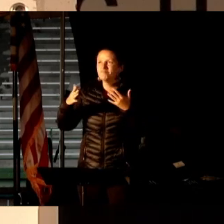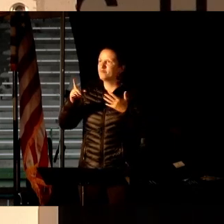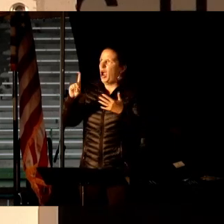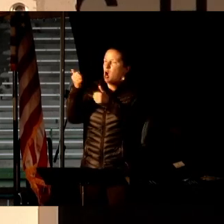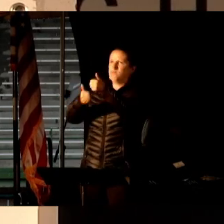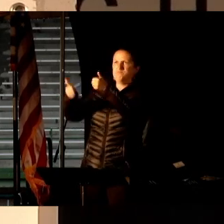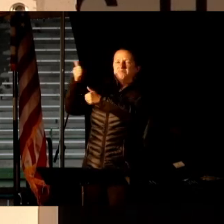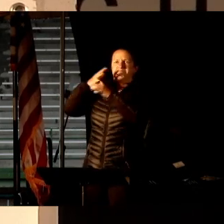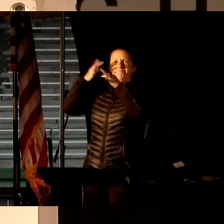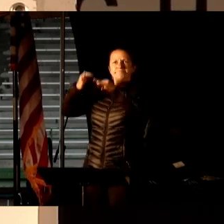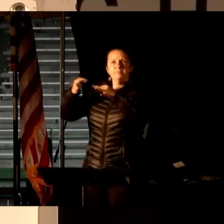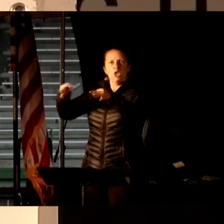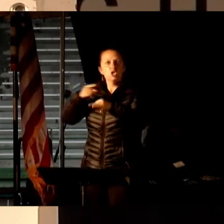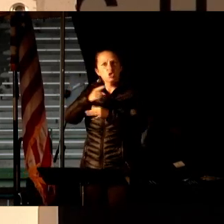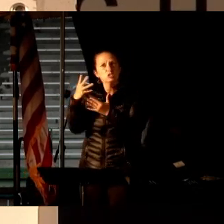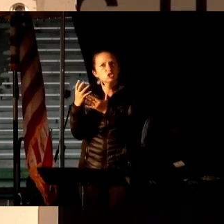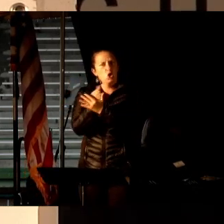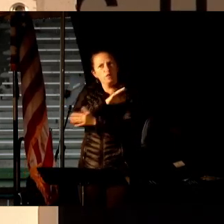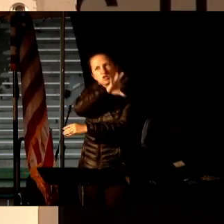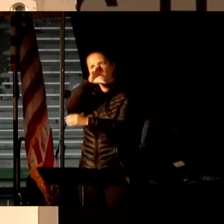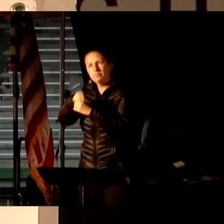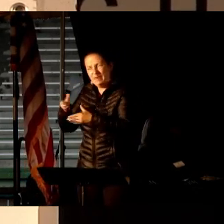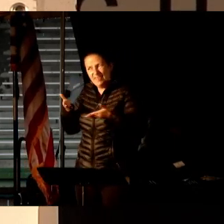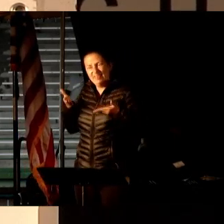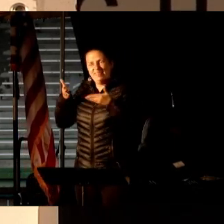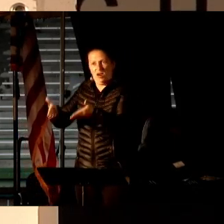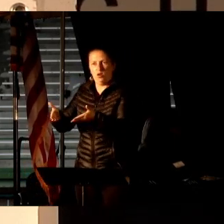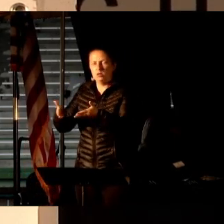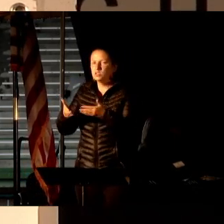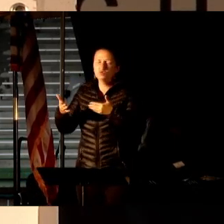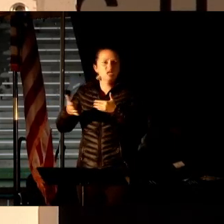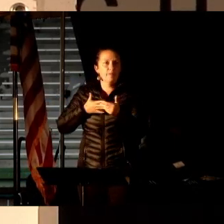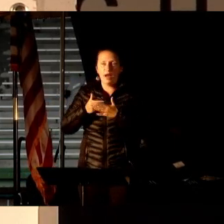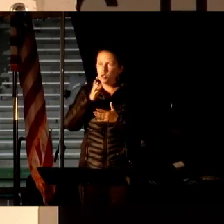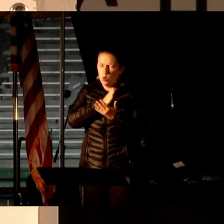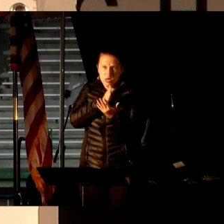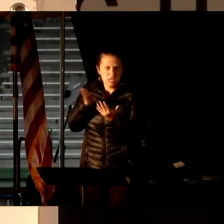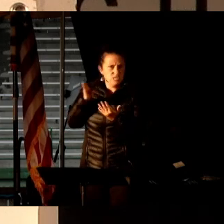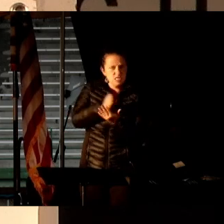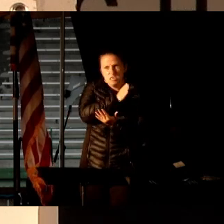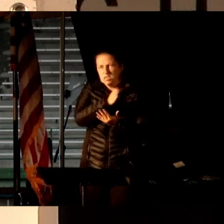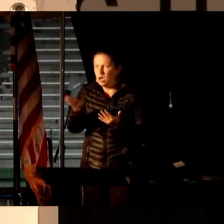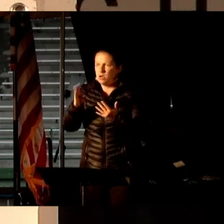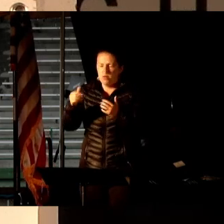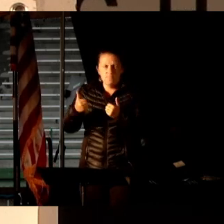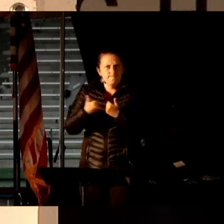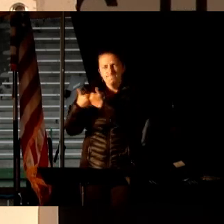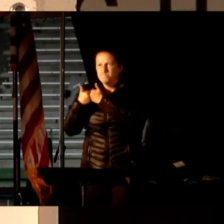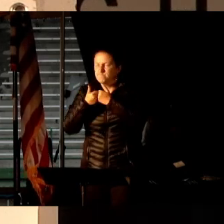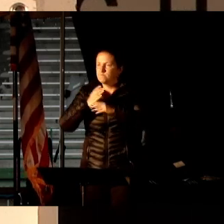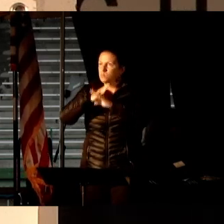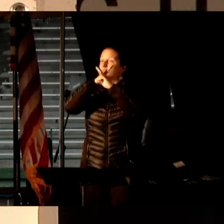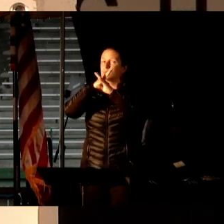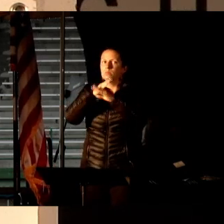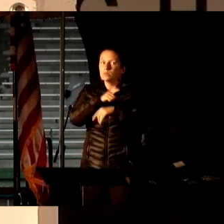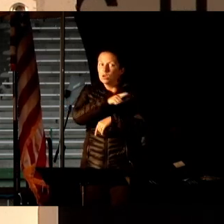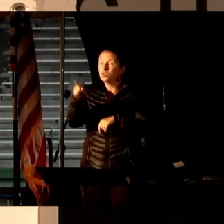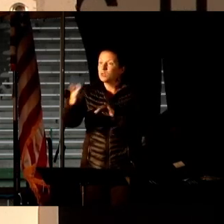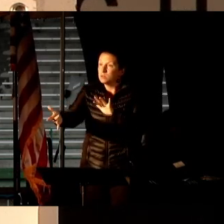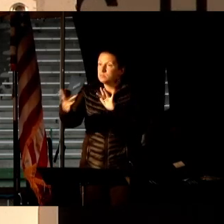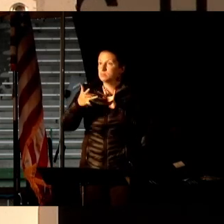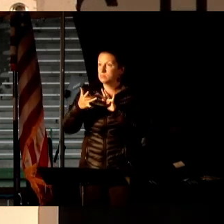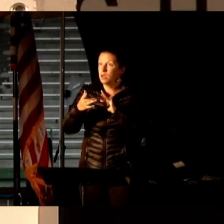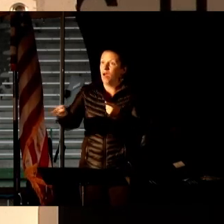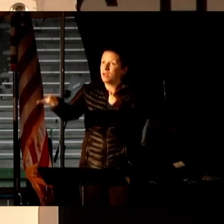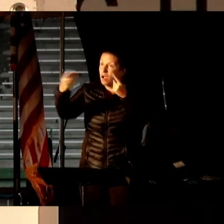shrinking, when up against what may seem like countless obstacles, I want you to visit us, call us, or email us. I